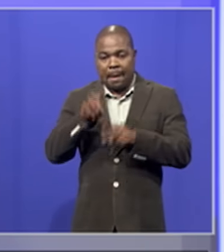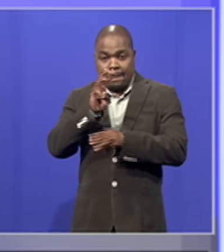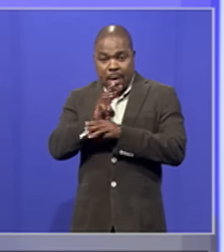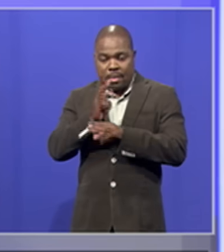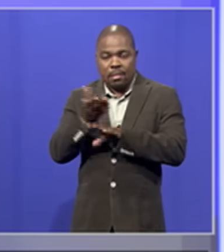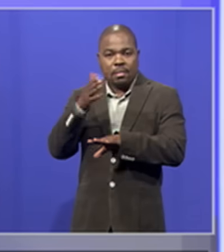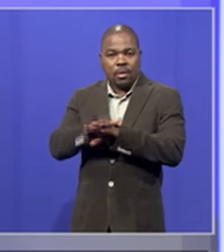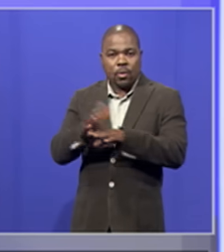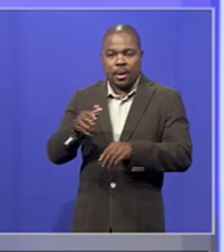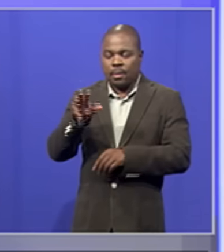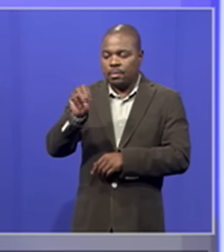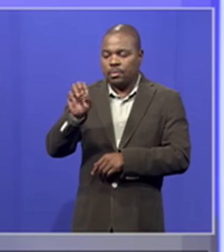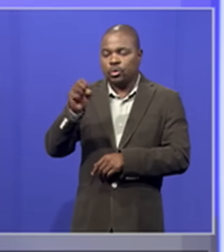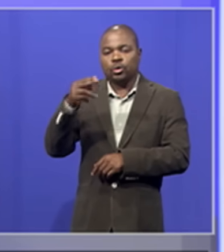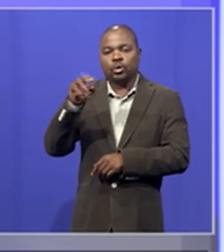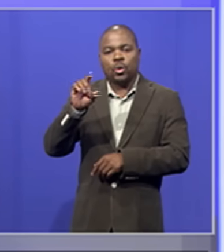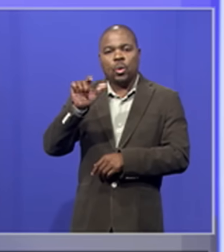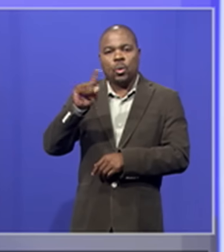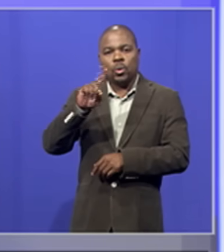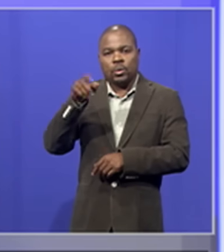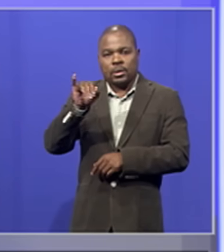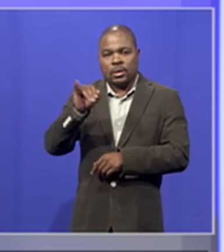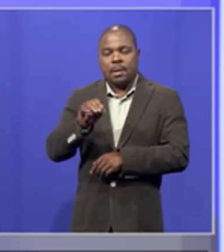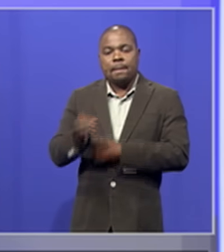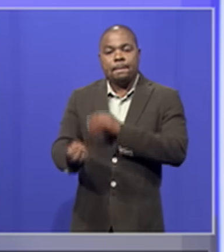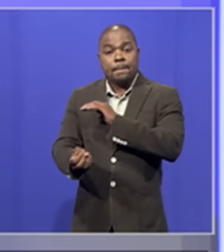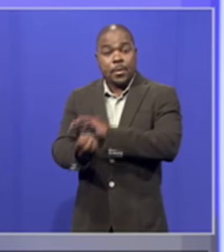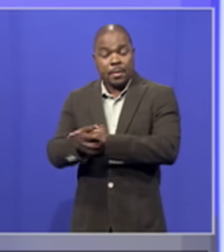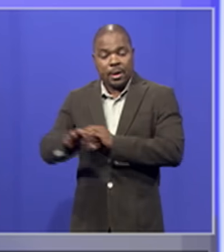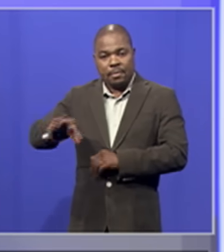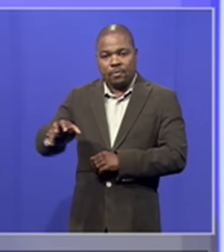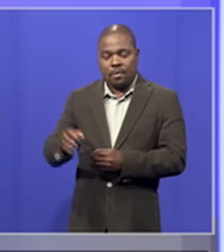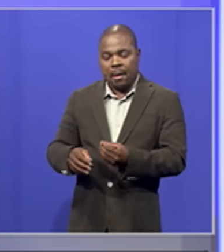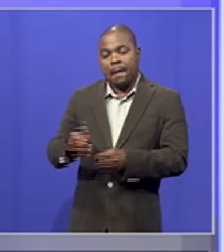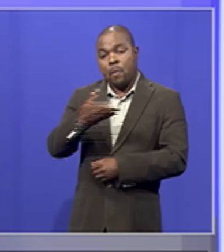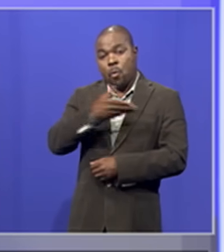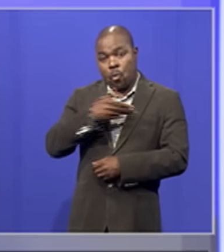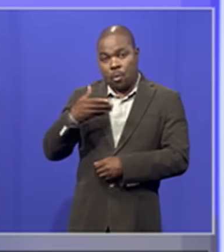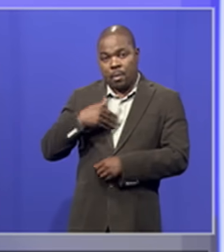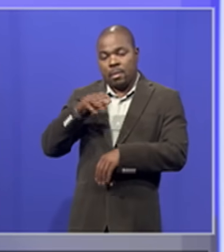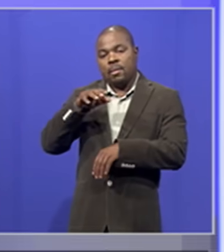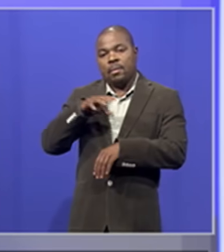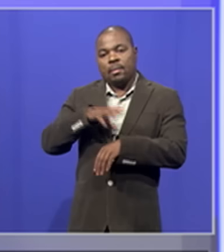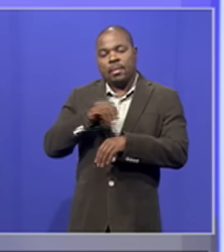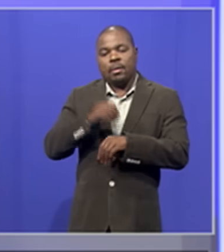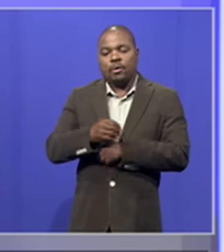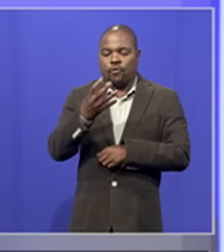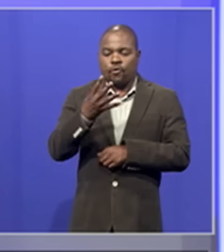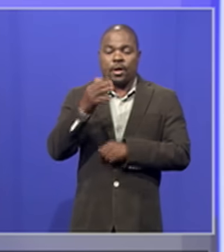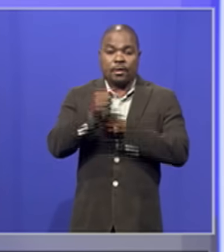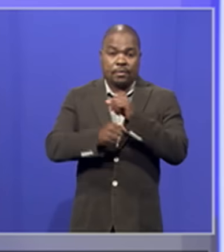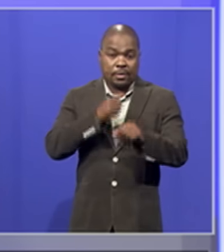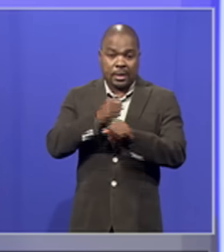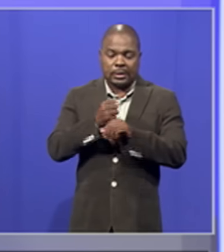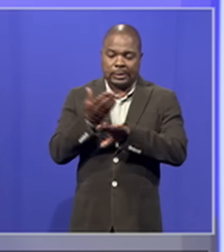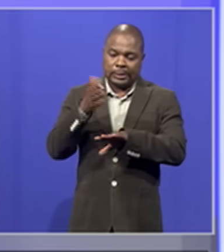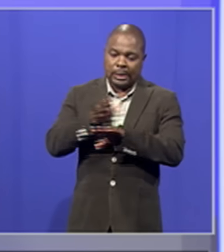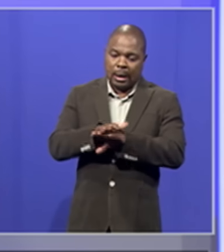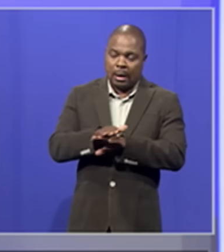motsesetoropong wa Msholozi gausi le White River ka provinseng ya Mpumalanga setopo sa mosadi wa mengwaga e 45 se hweditšwe mesong ya